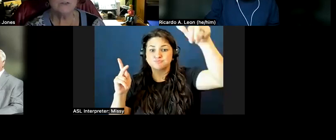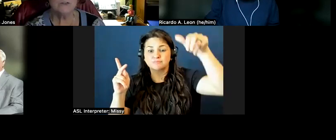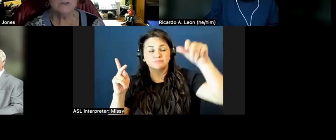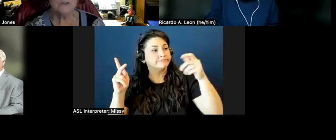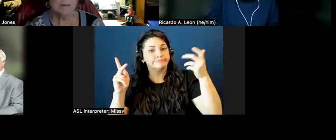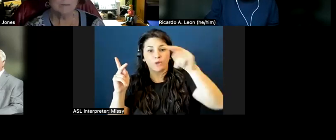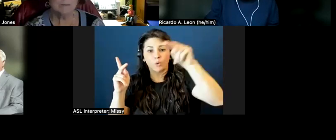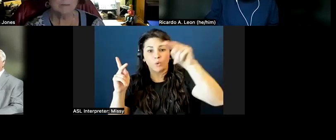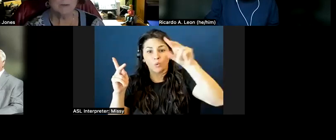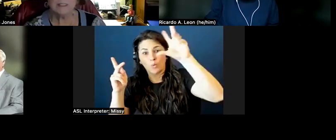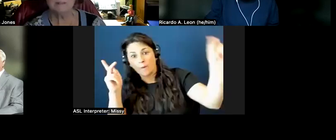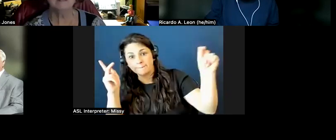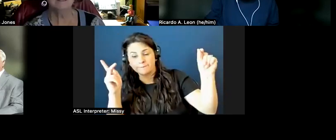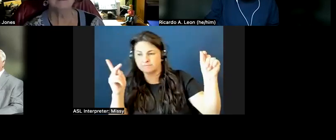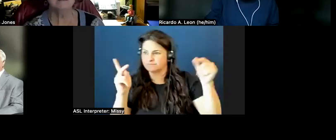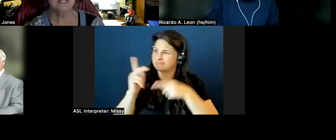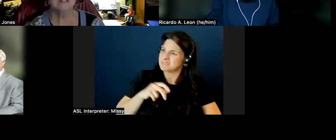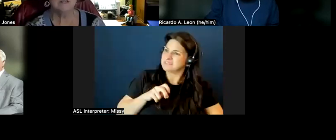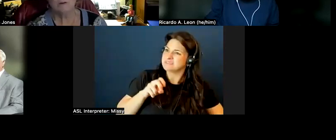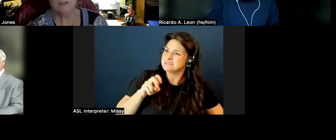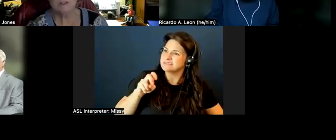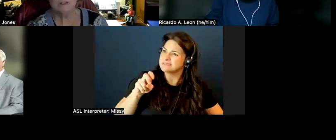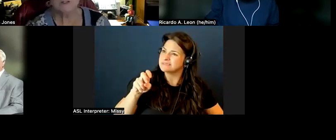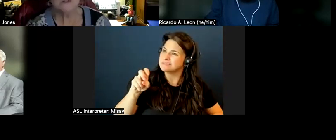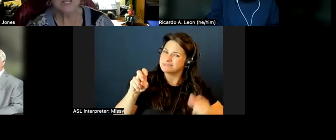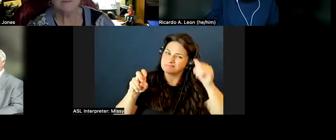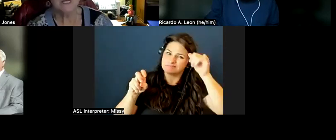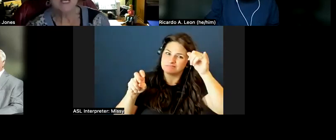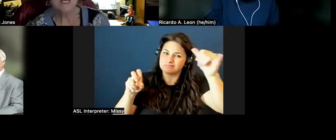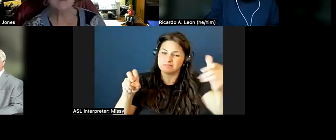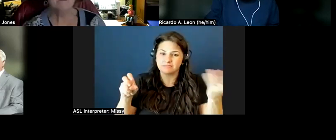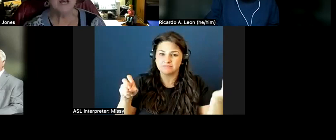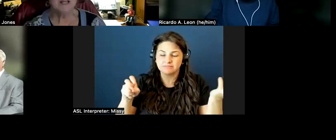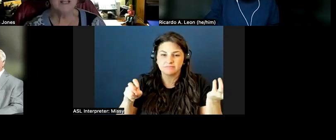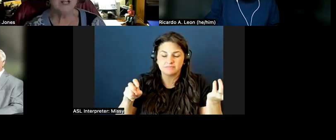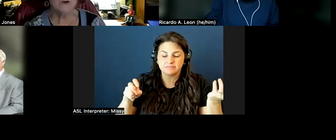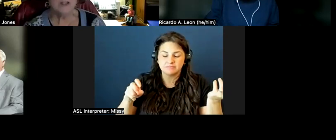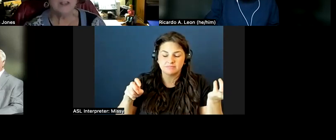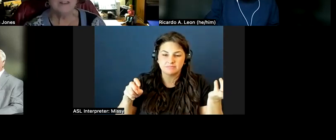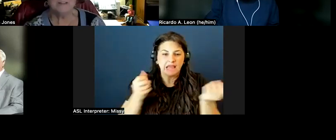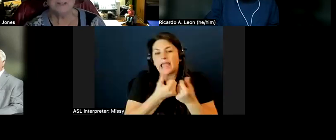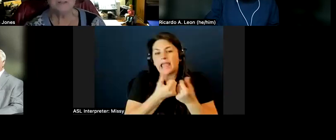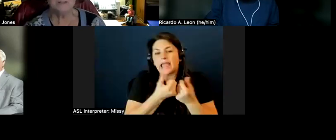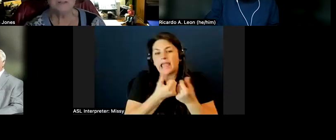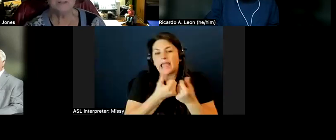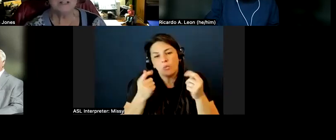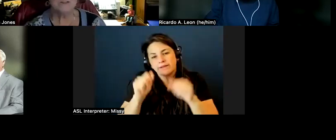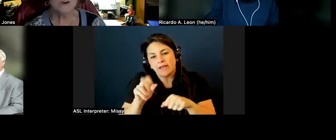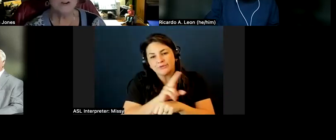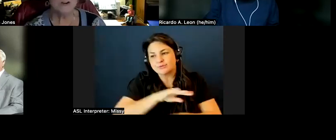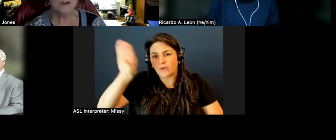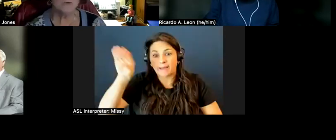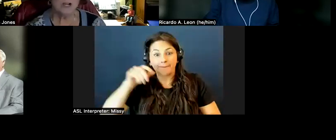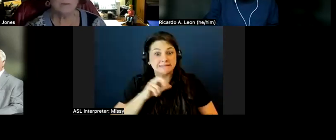to that train station. Of course, anybody can use the ramp, but the stairs being